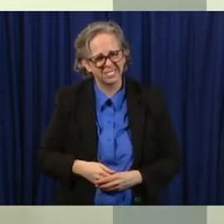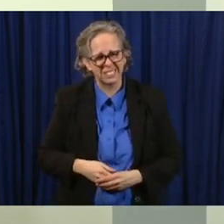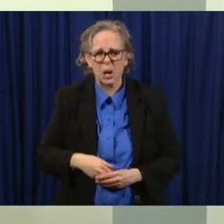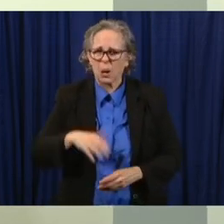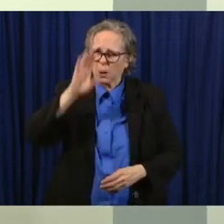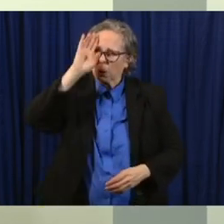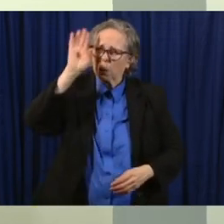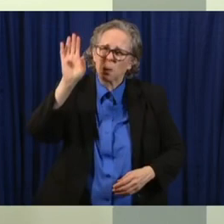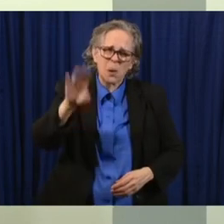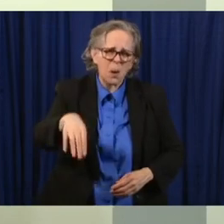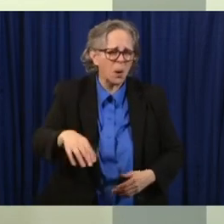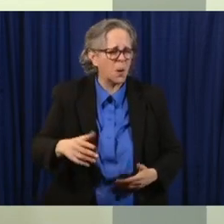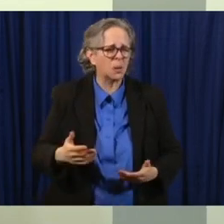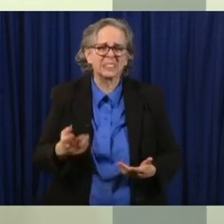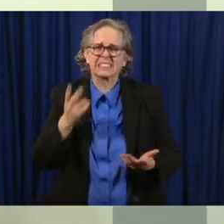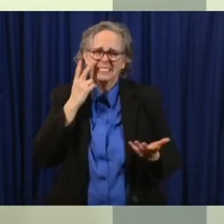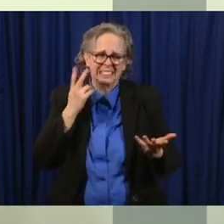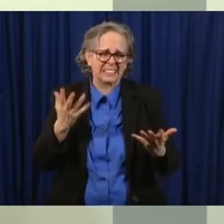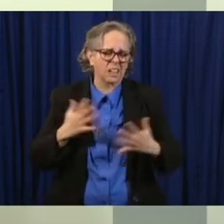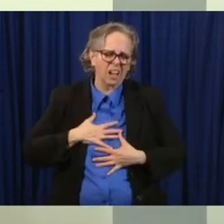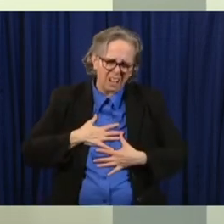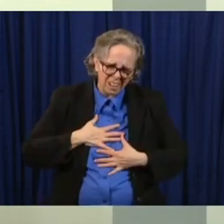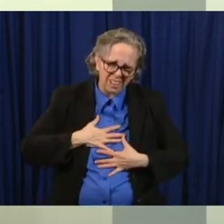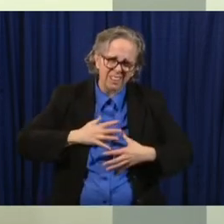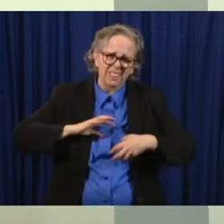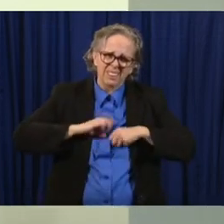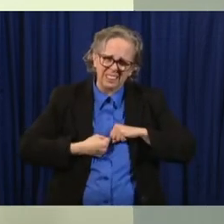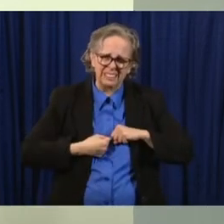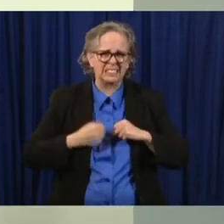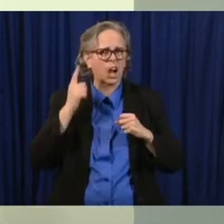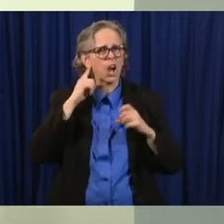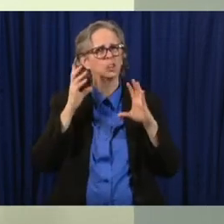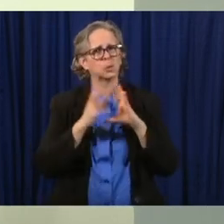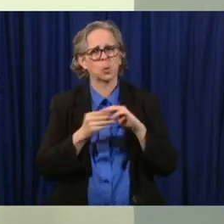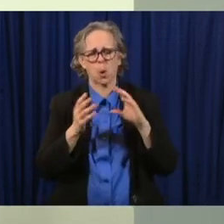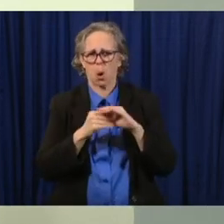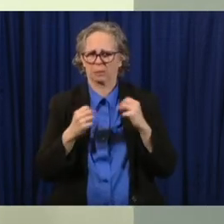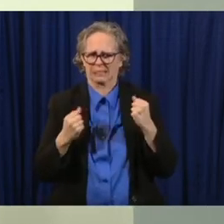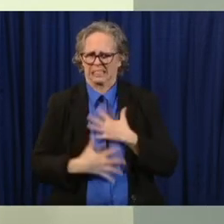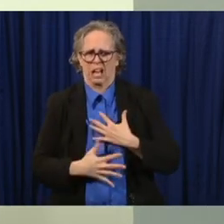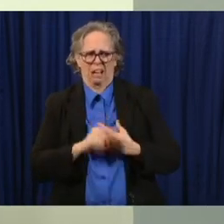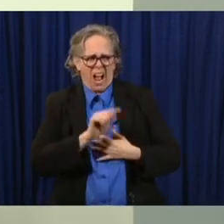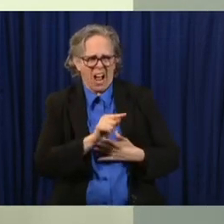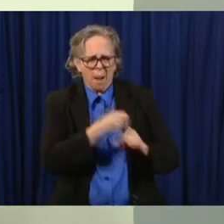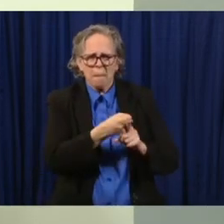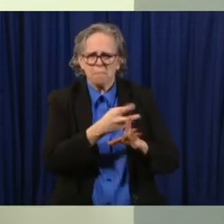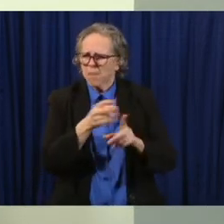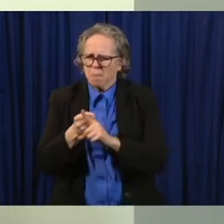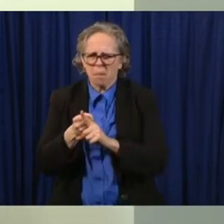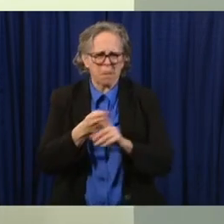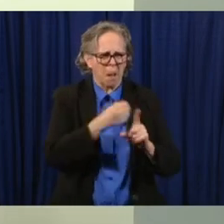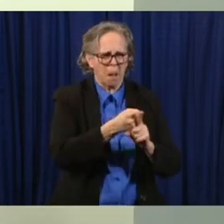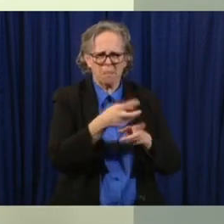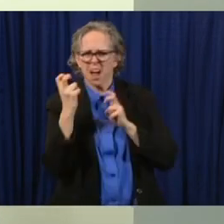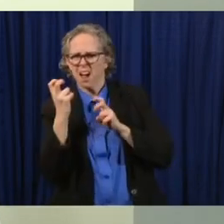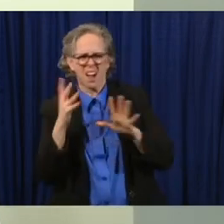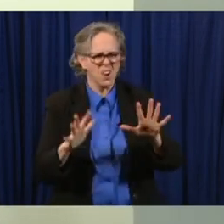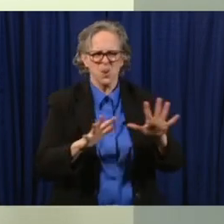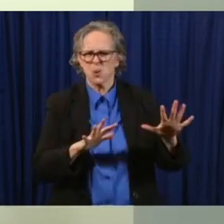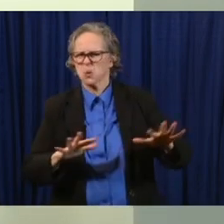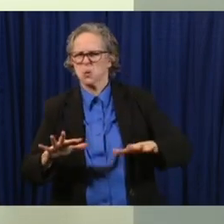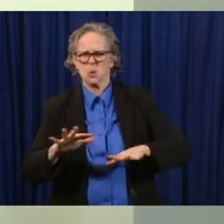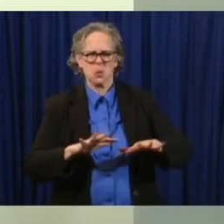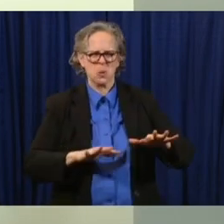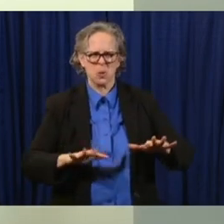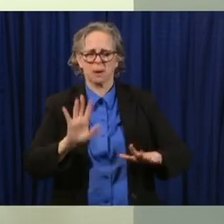bad actors out there. And one of the things that was in our order originally that the governor wasn't mentioning as he talked about data